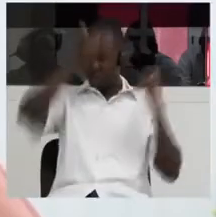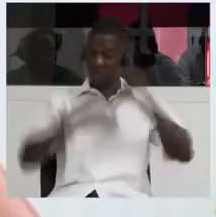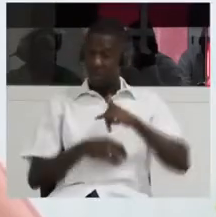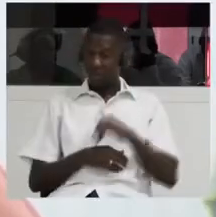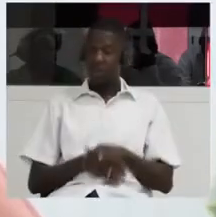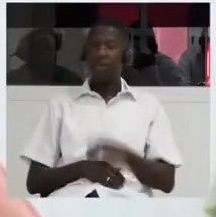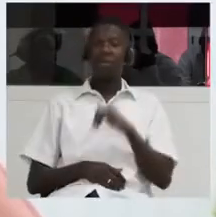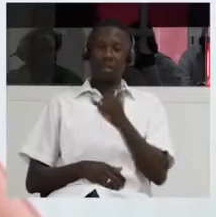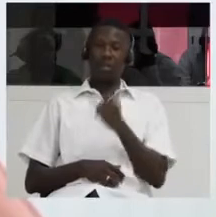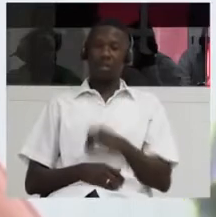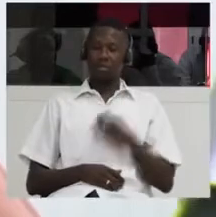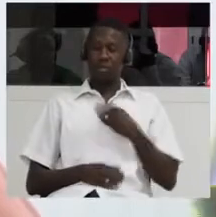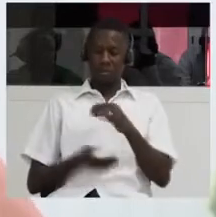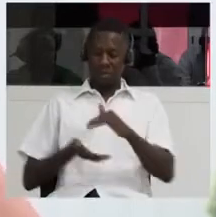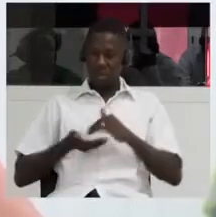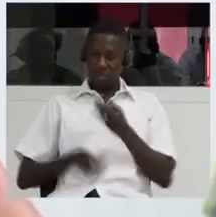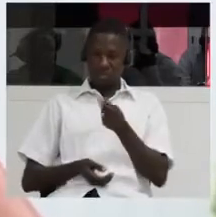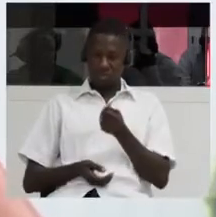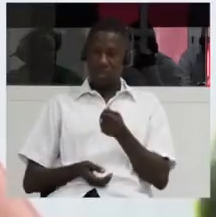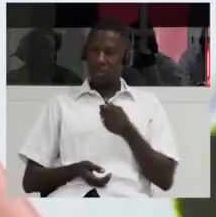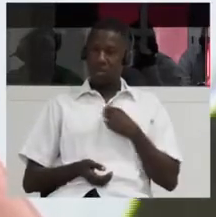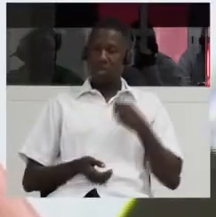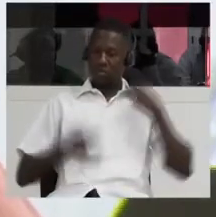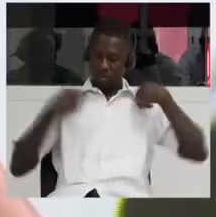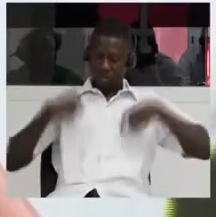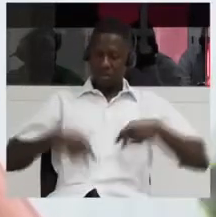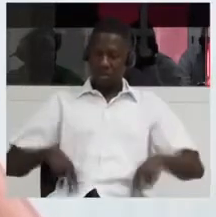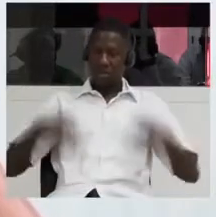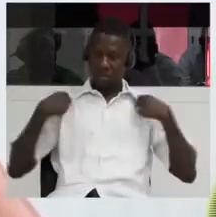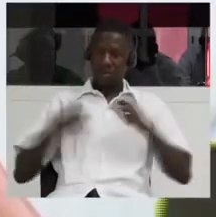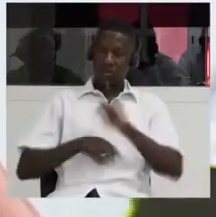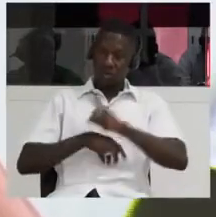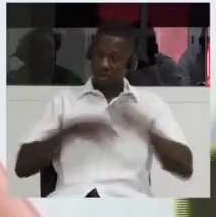a civilian dress in my bag so in case things fall apart.